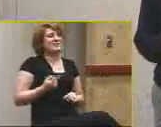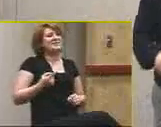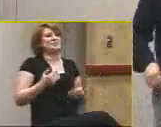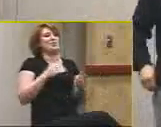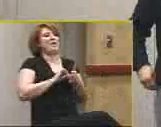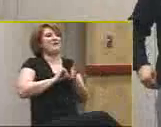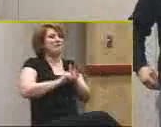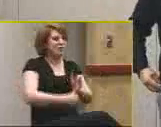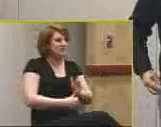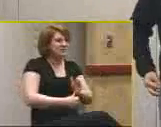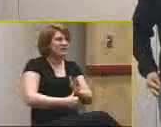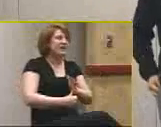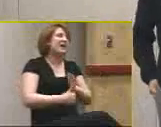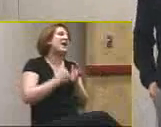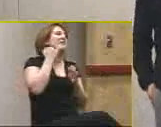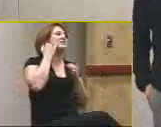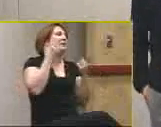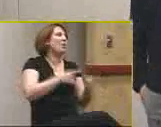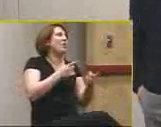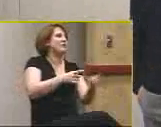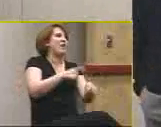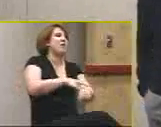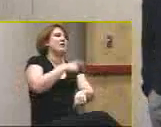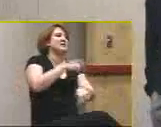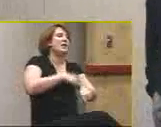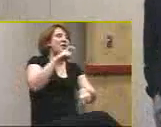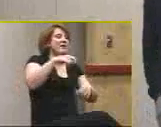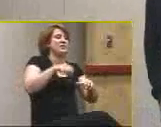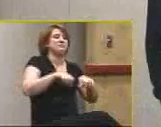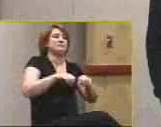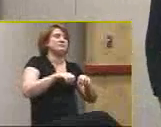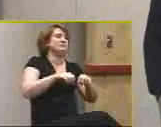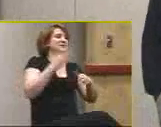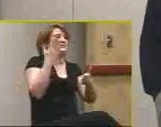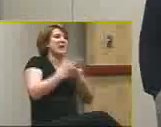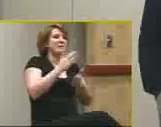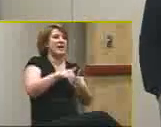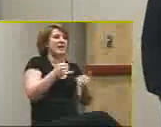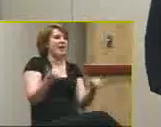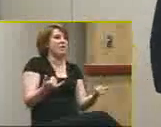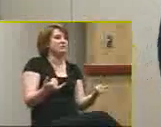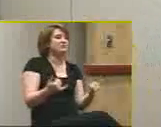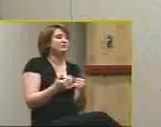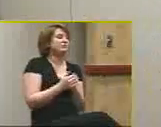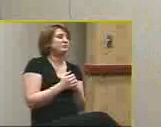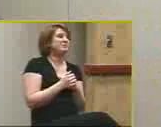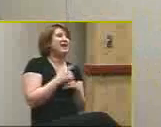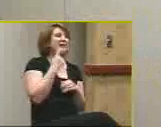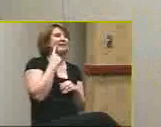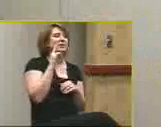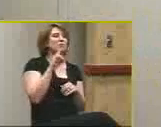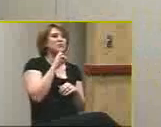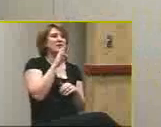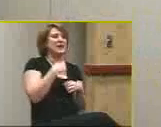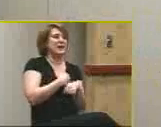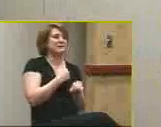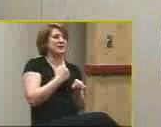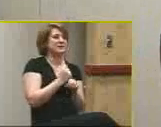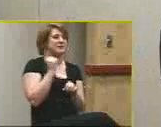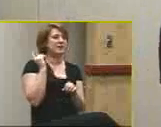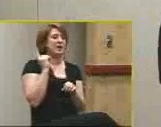that's been going on for a long time, we have got to break that now. And that's what really, I think, makes this a